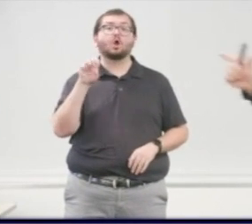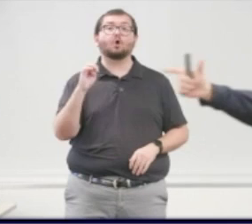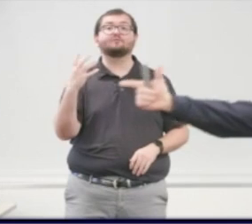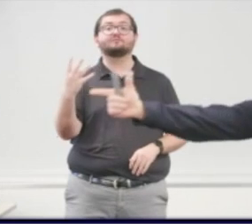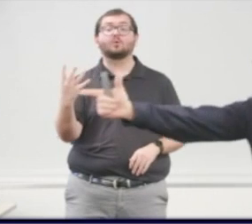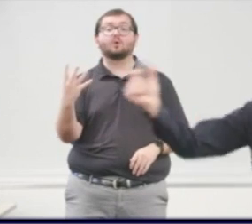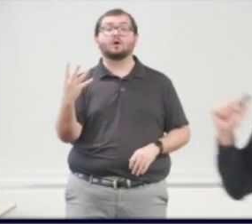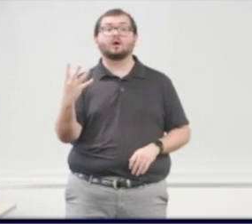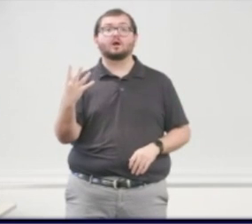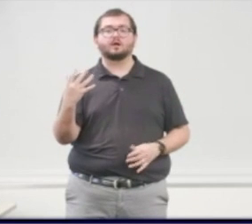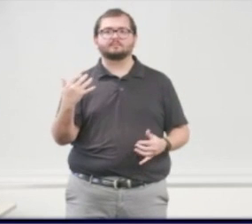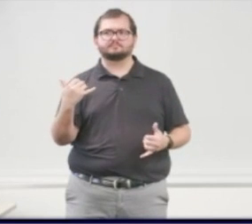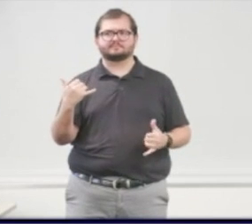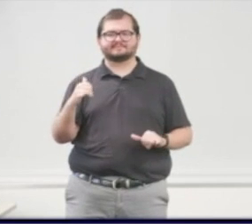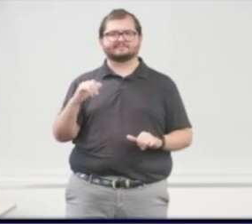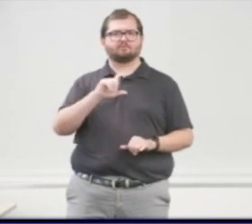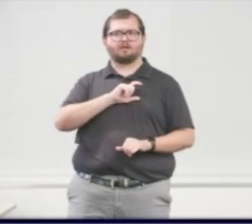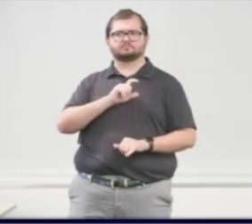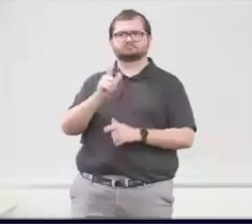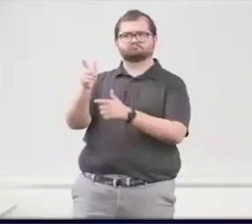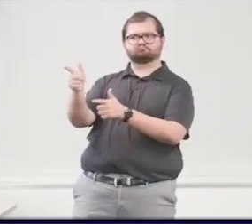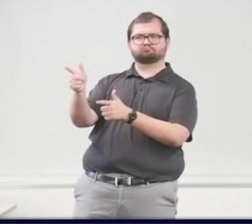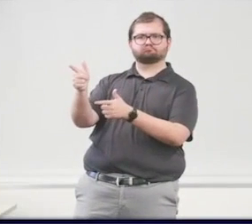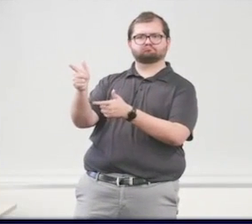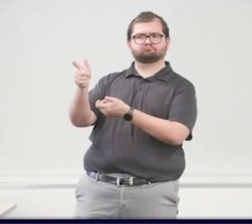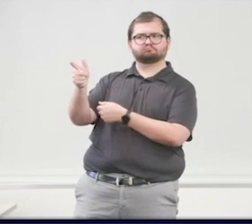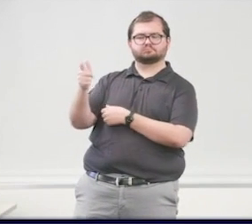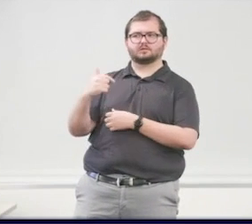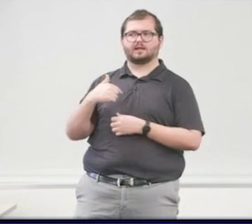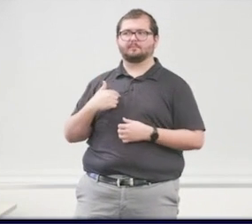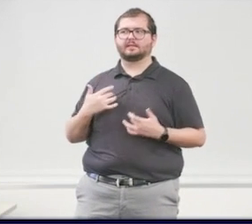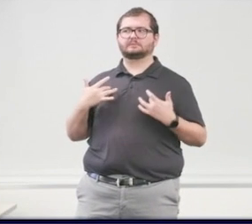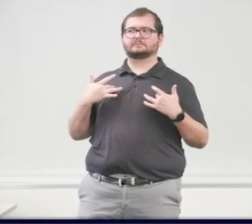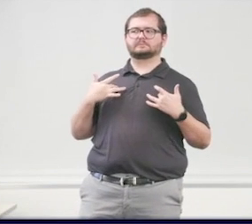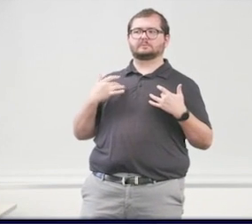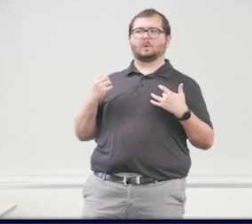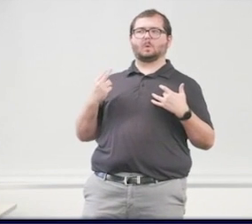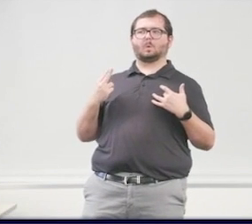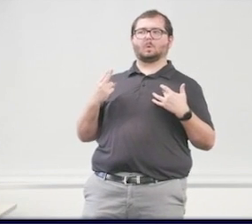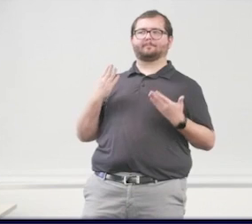and why do they have their guns drawn? Oh, it wasn't as code 4 as I thought it was.